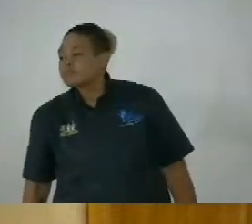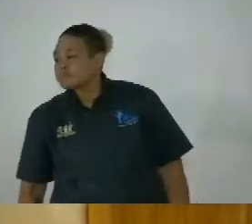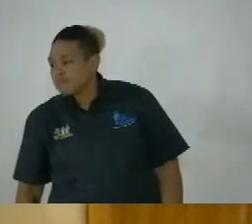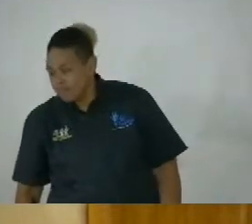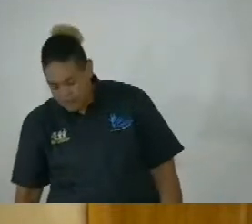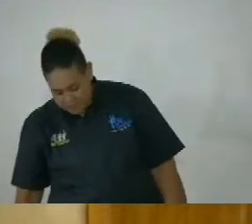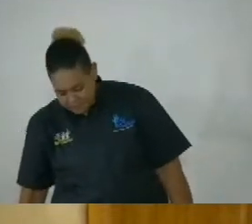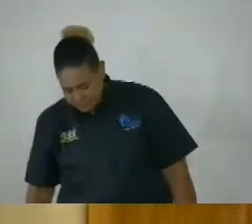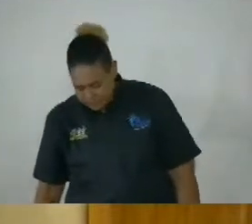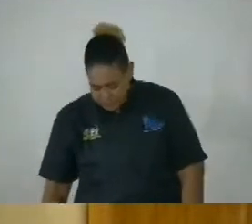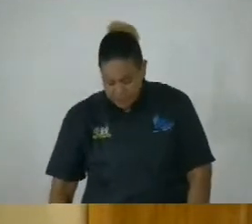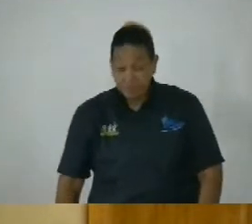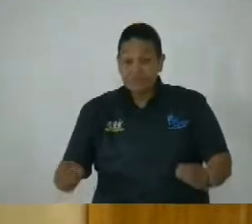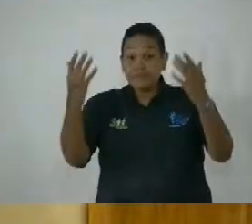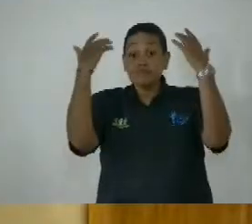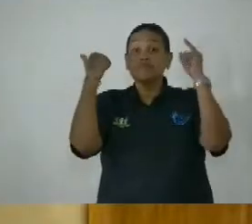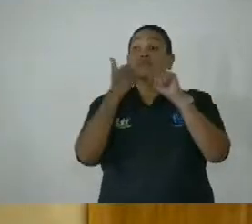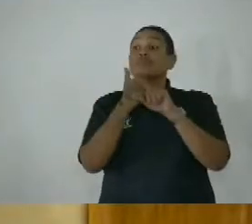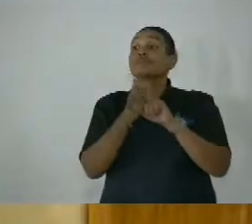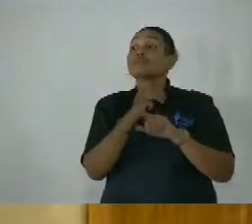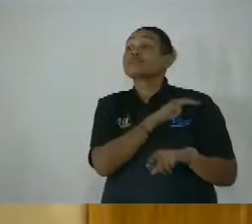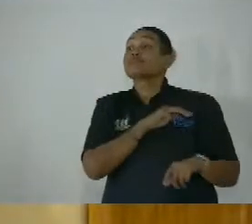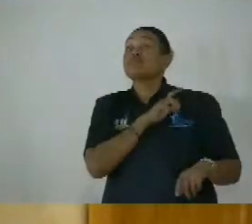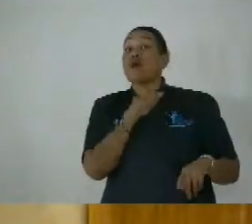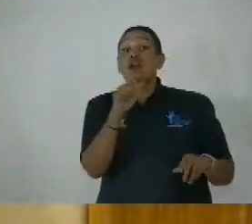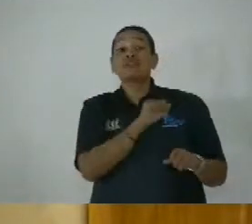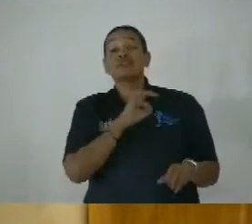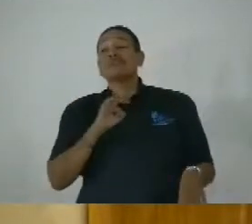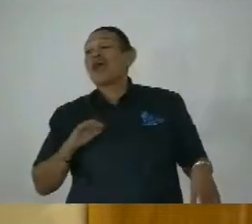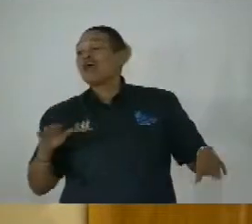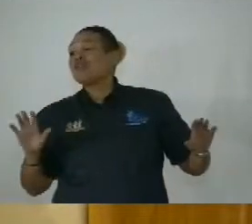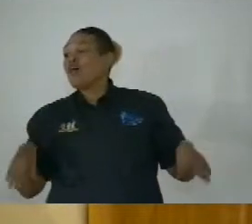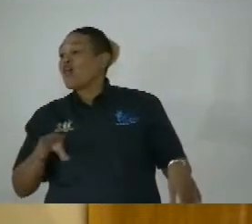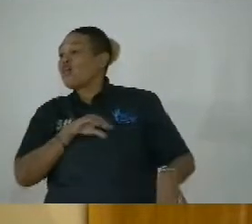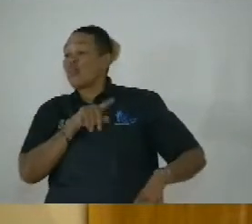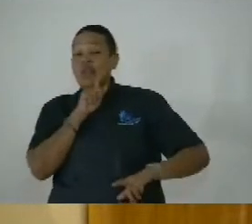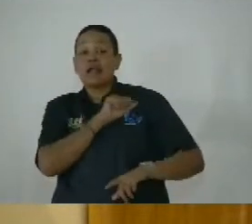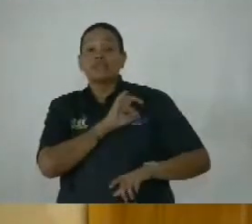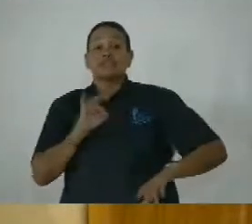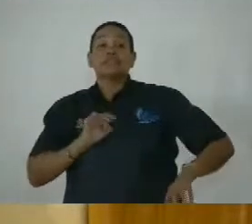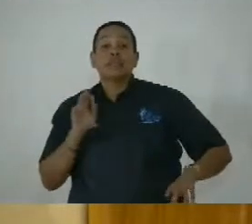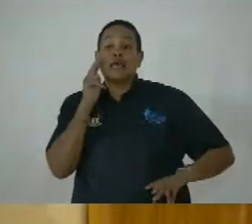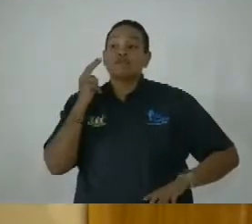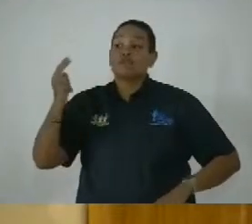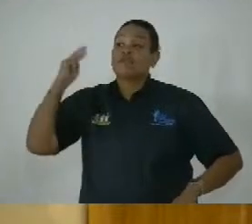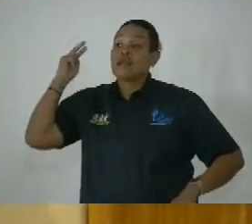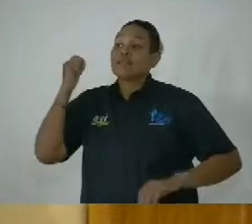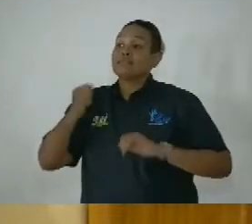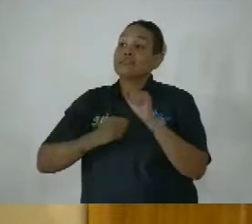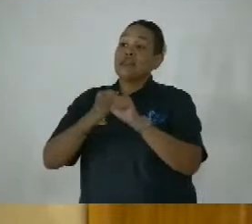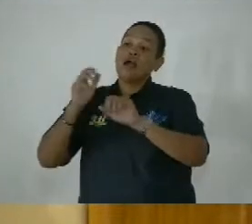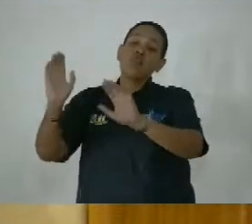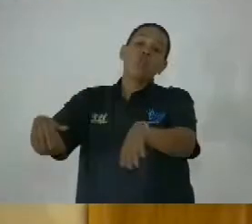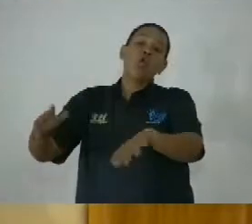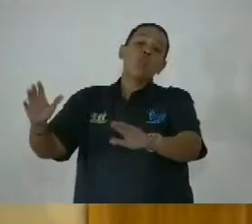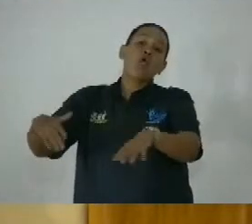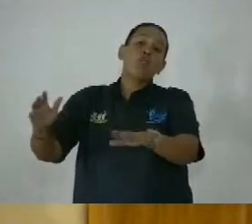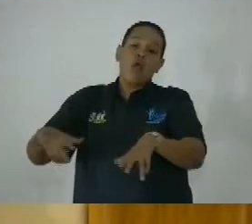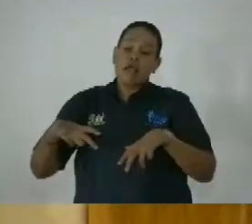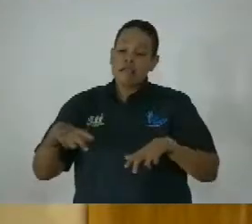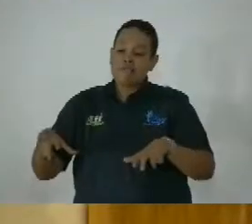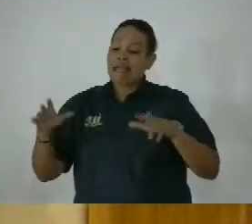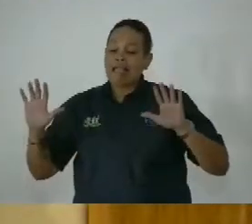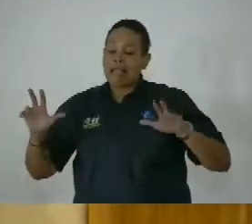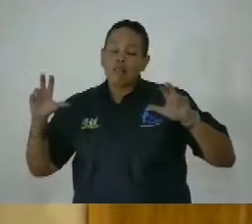overwhelming. Morale among the rank and file was low, and the state of force reflected years of neglect and underinvestment.